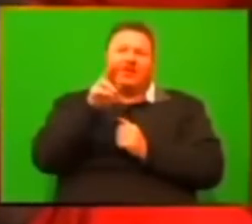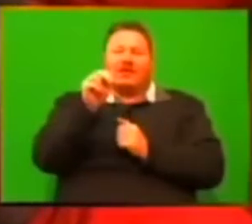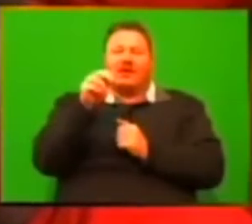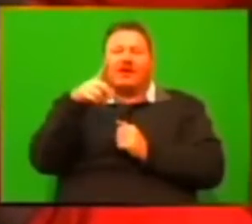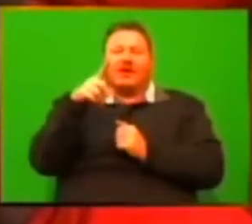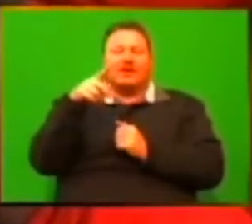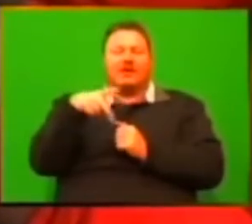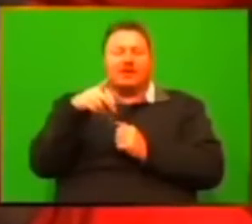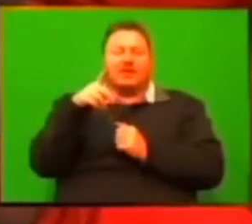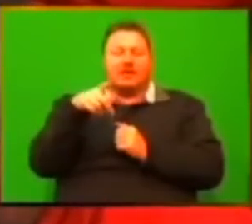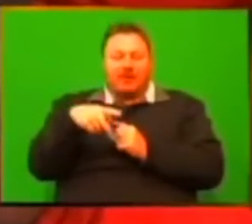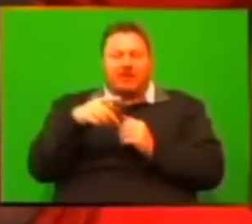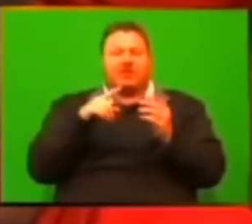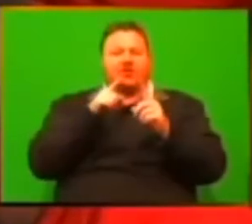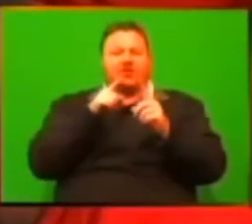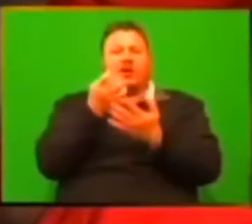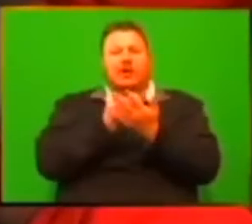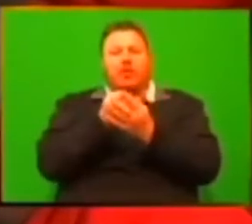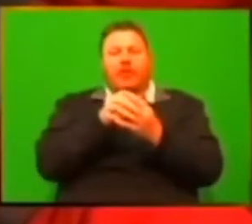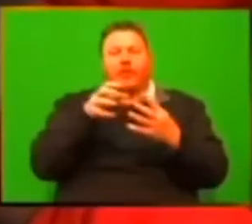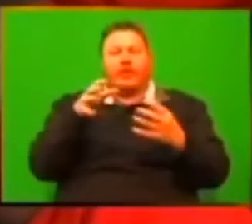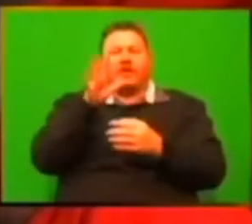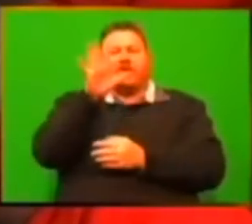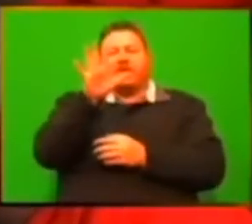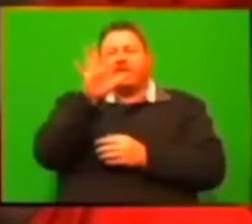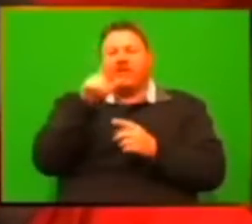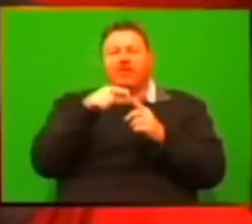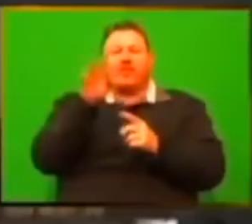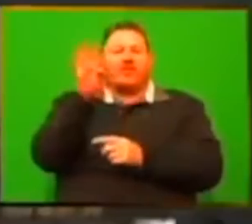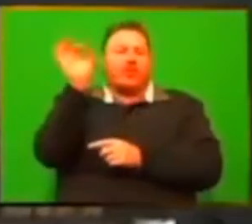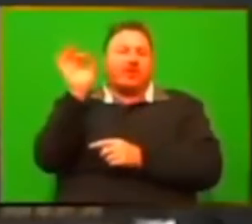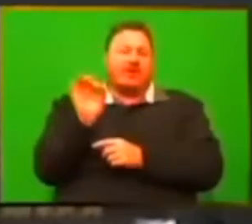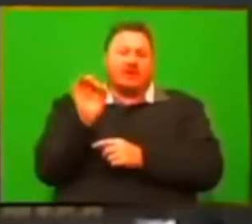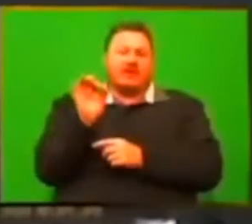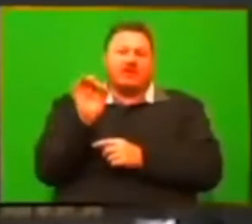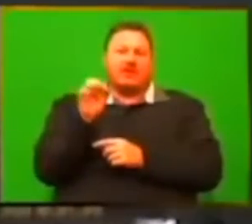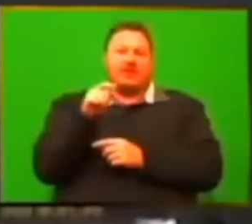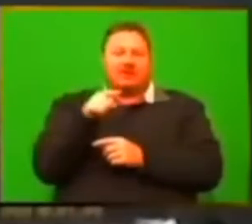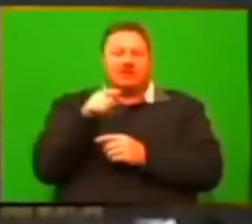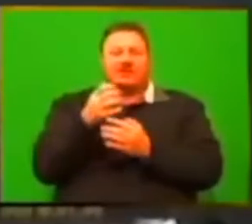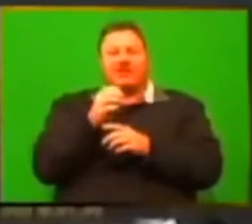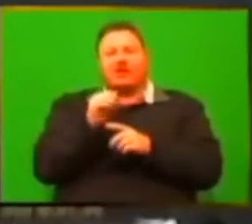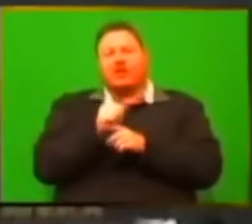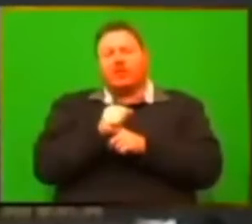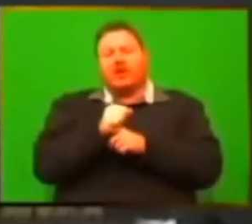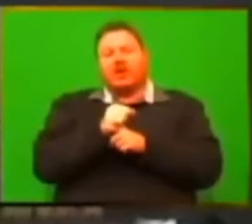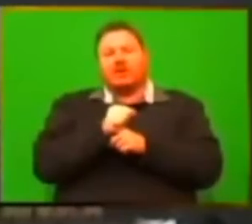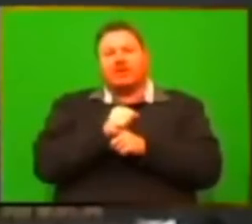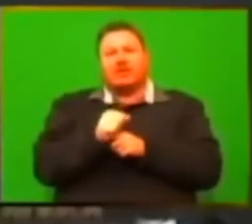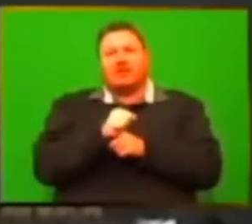target was to grow the economy by an average of 5.4% for it to be practical to achieve any of